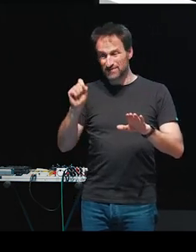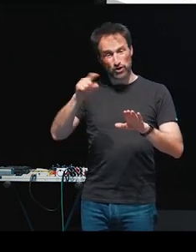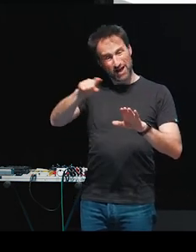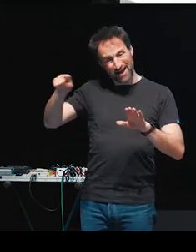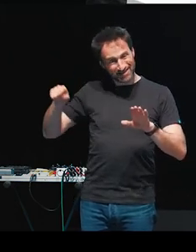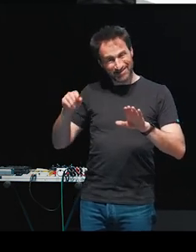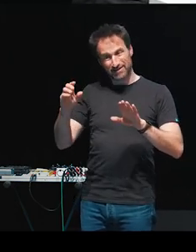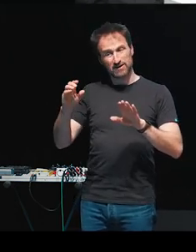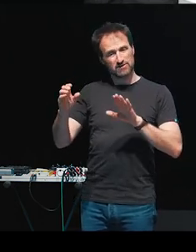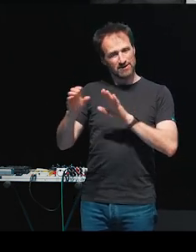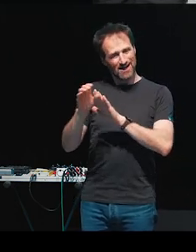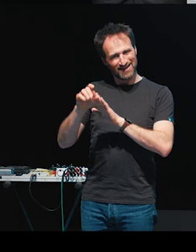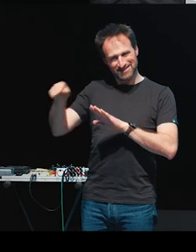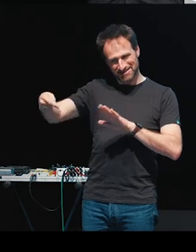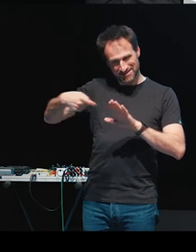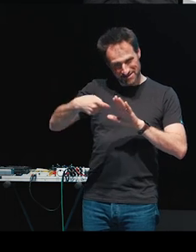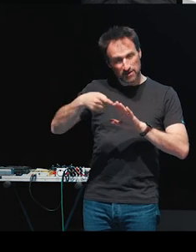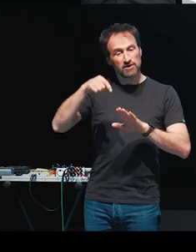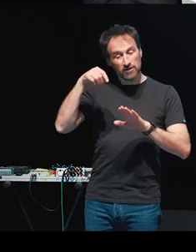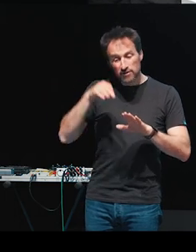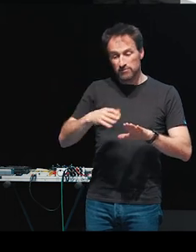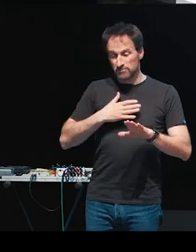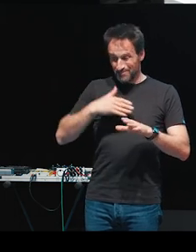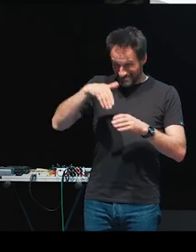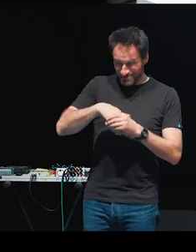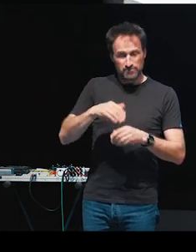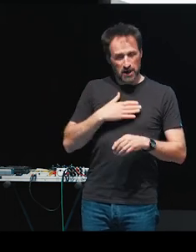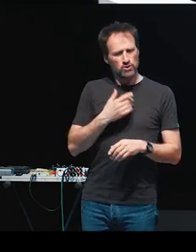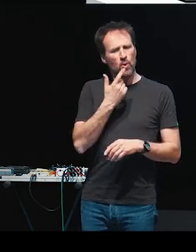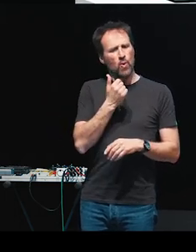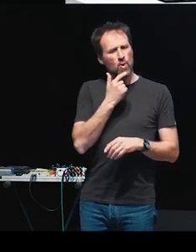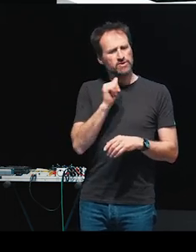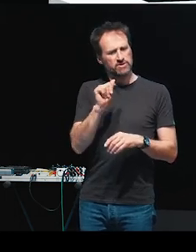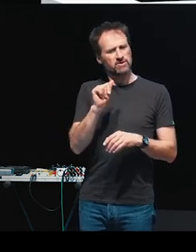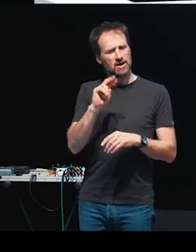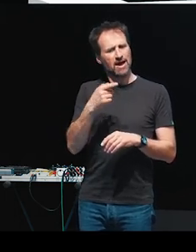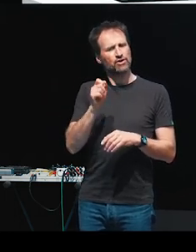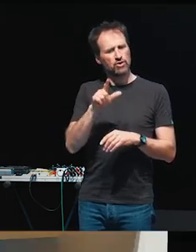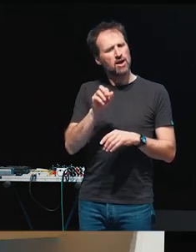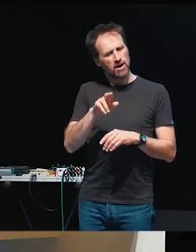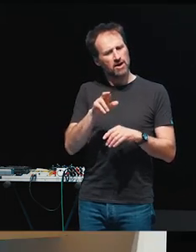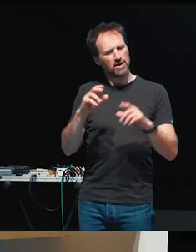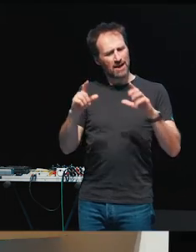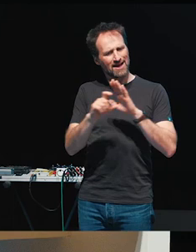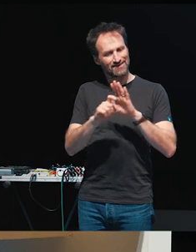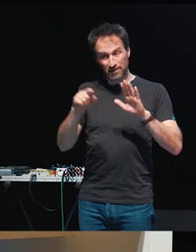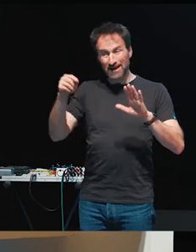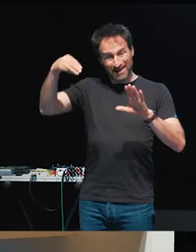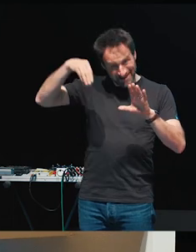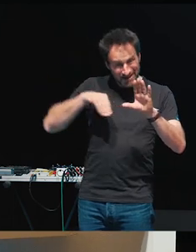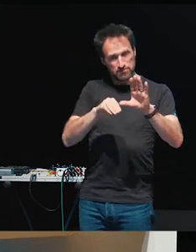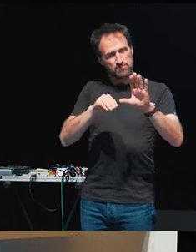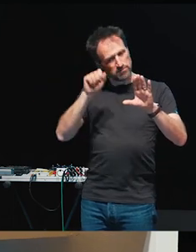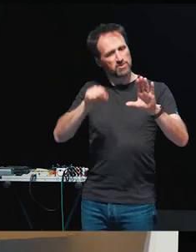UI integration in the middle of my red Angular client. Sometimes this is necessary to